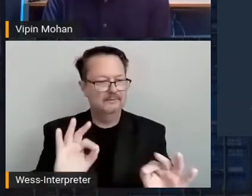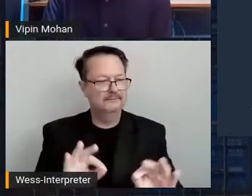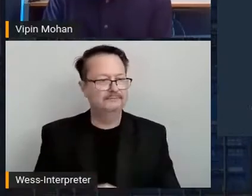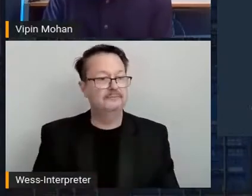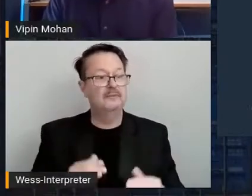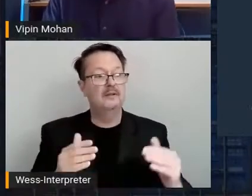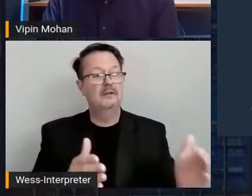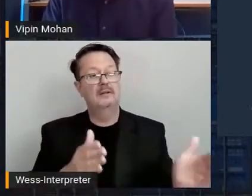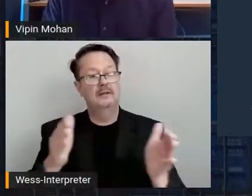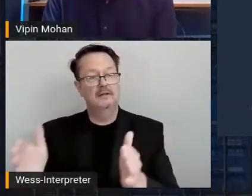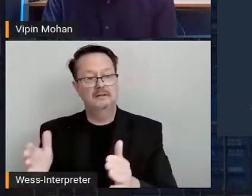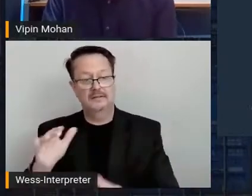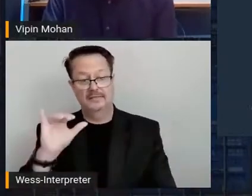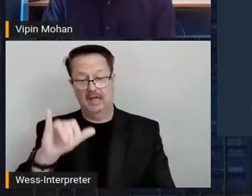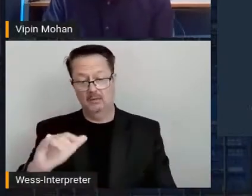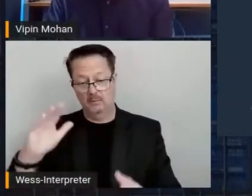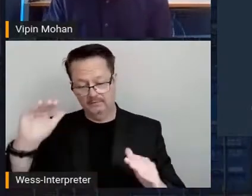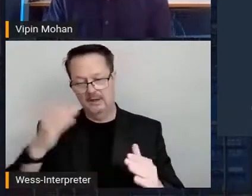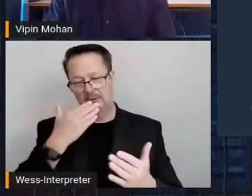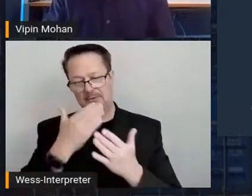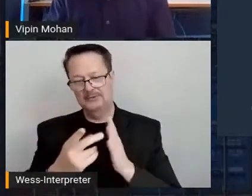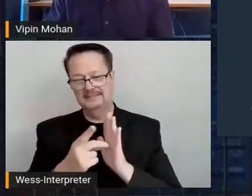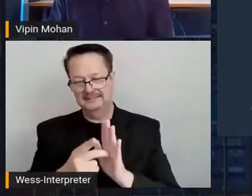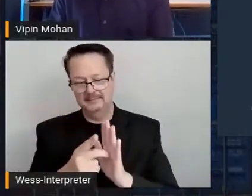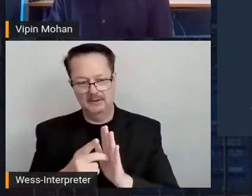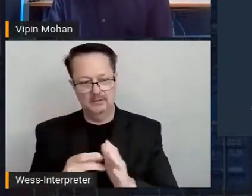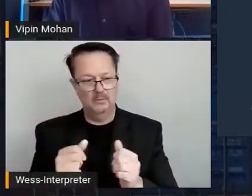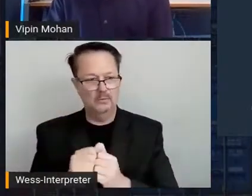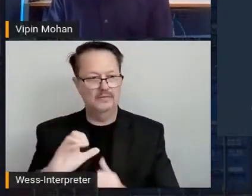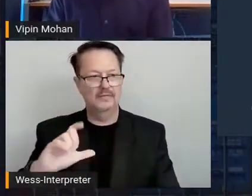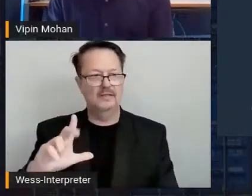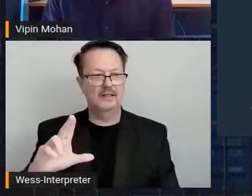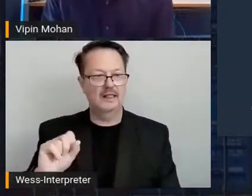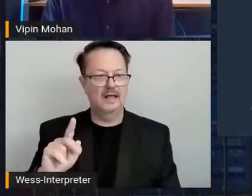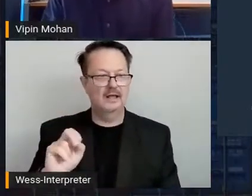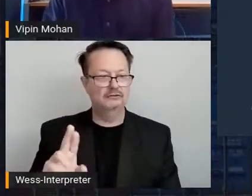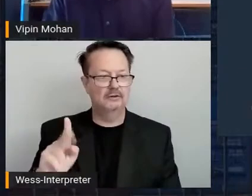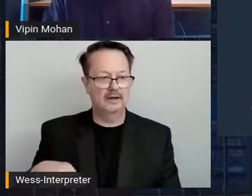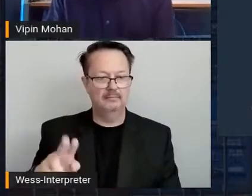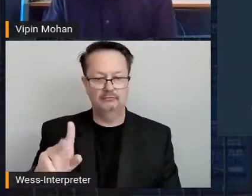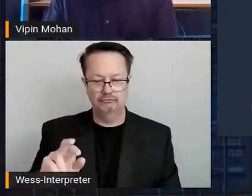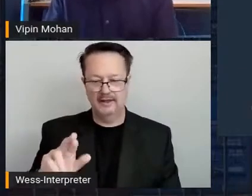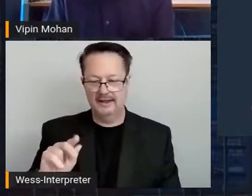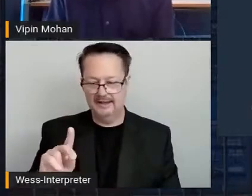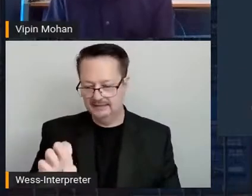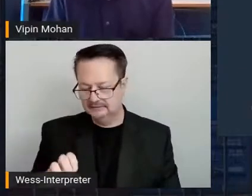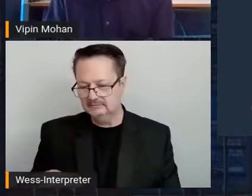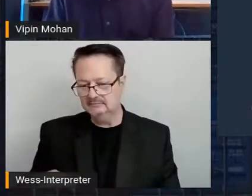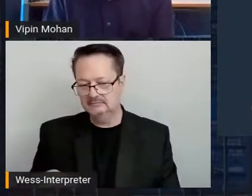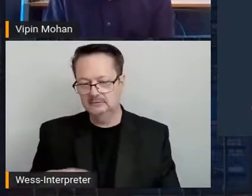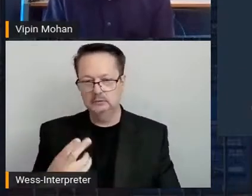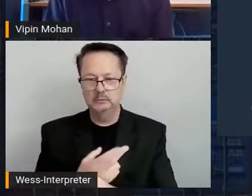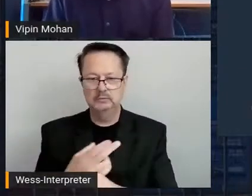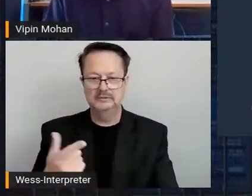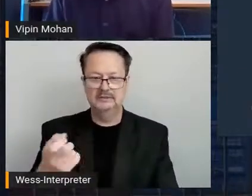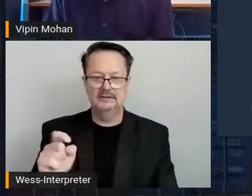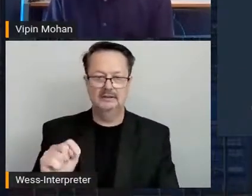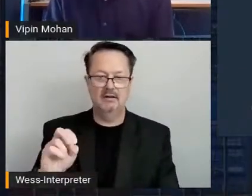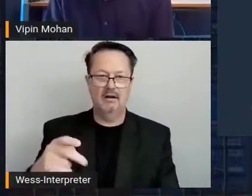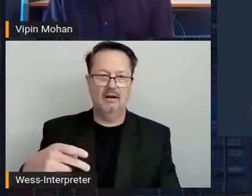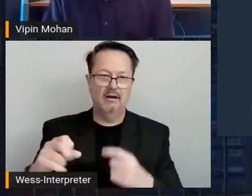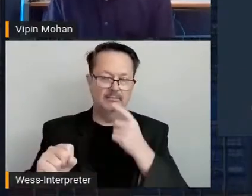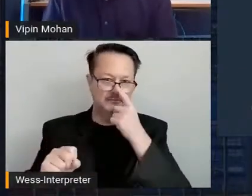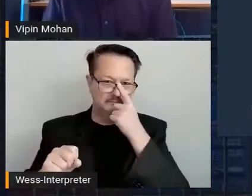so that's hopefully there's a good demo with cluster upgrade as well as like using GitOps to scale up your worker